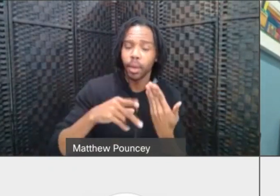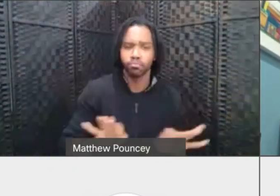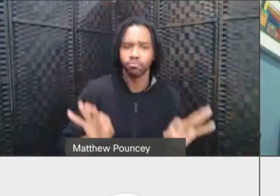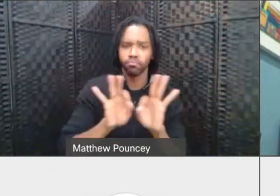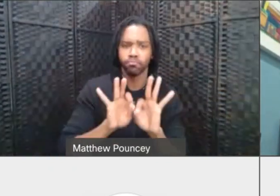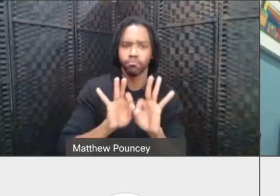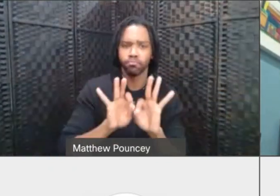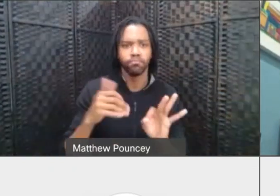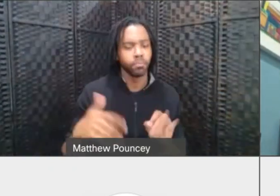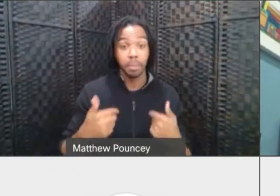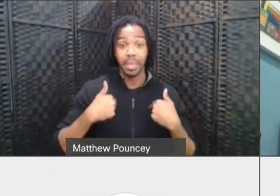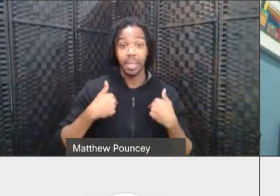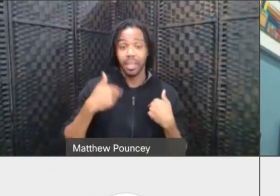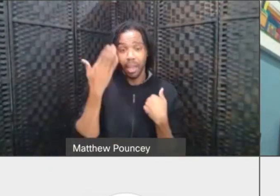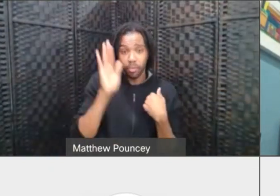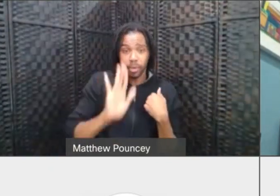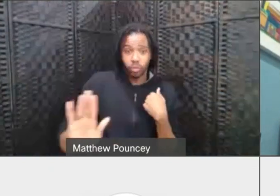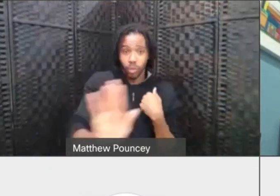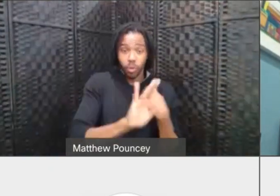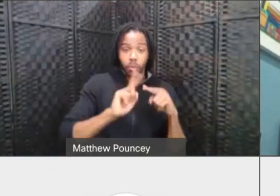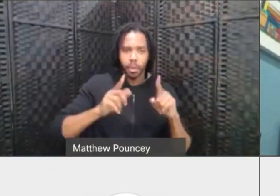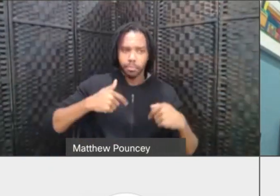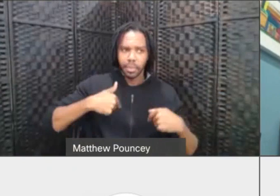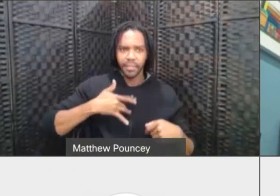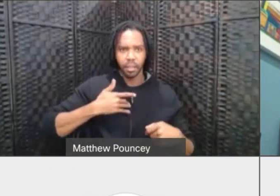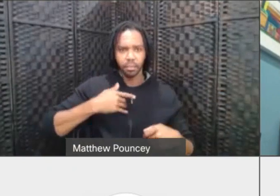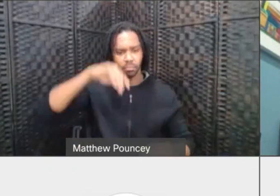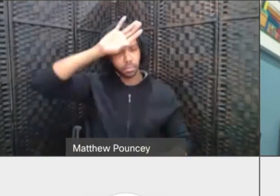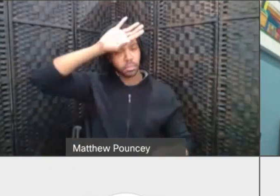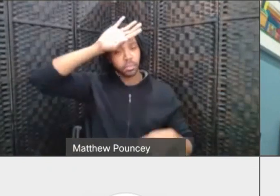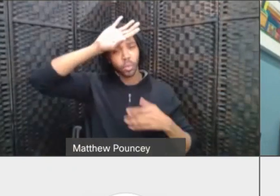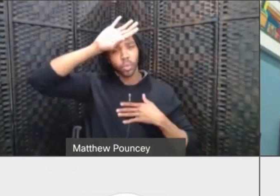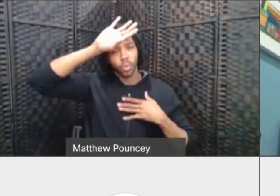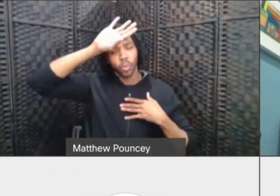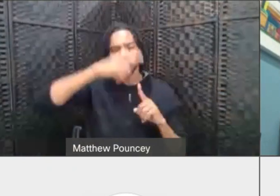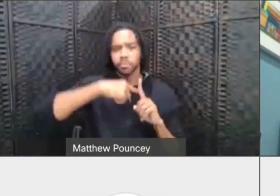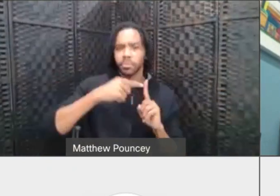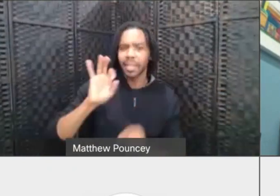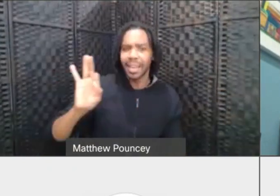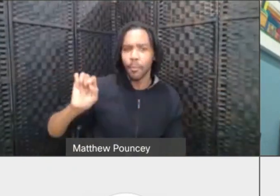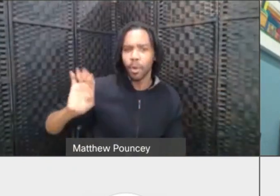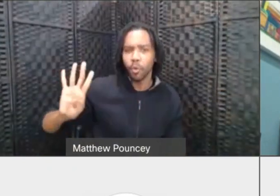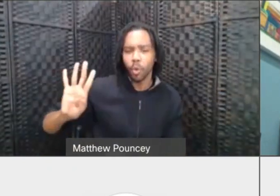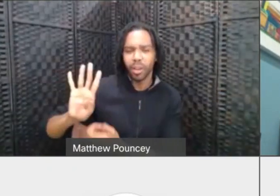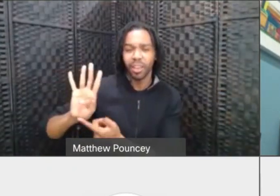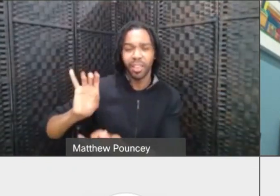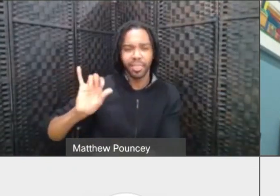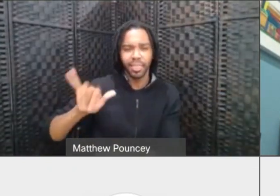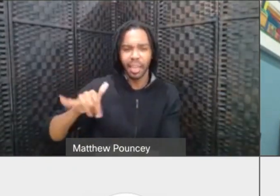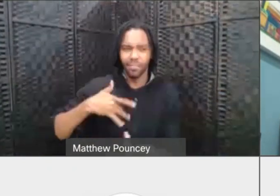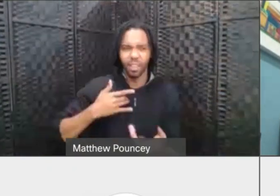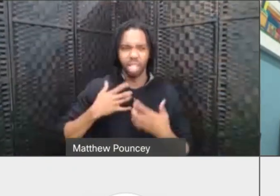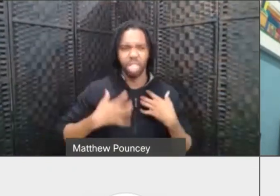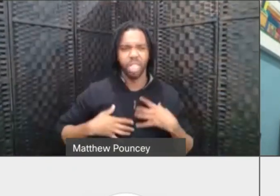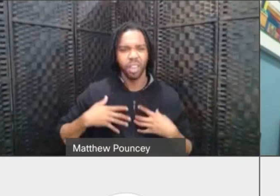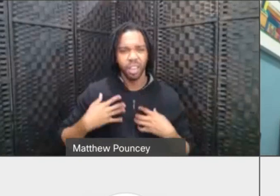when I have a temperature that's at 99.4 even though a fever isn't until you get to 100.4.